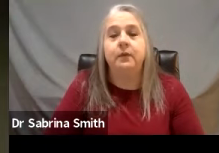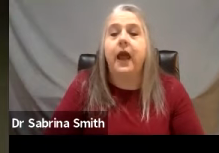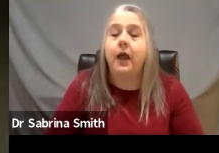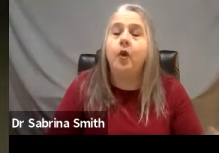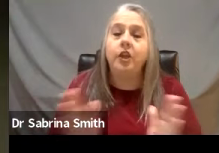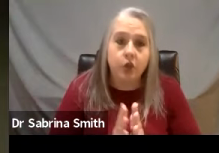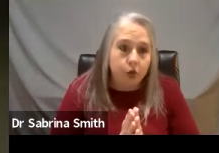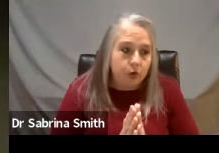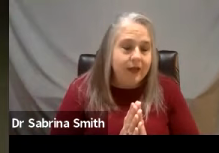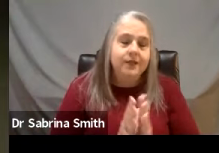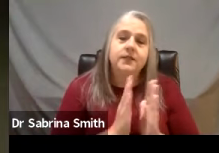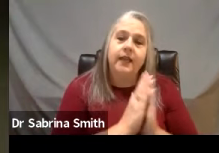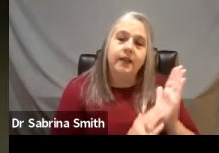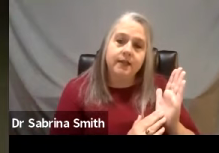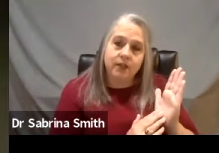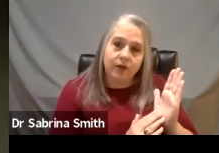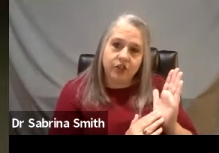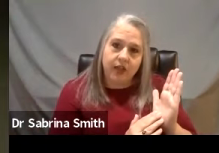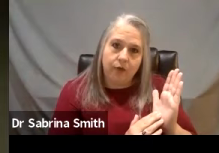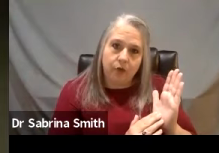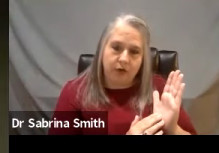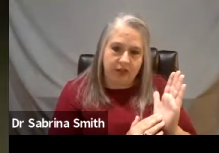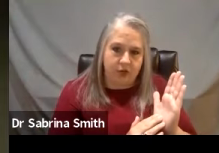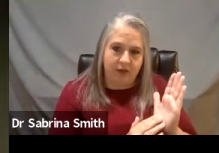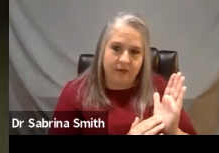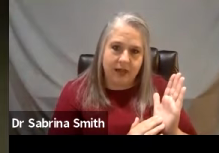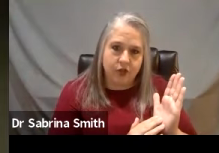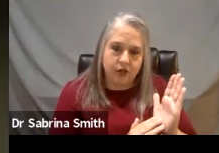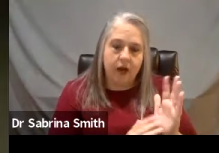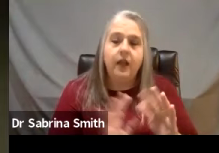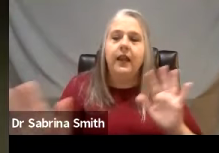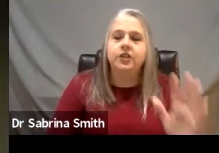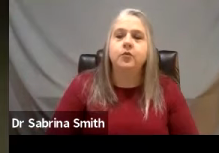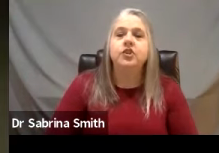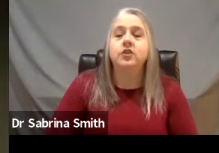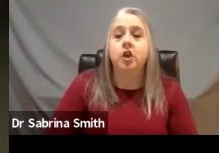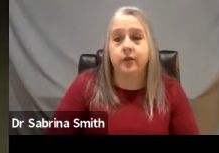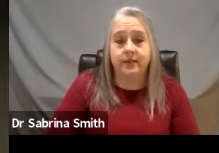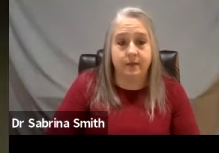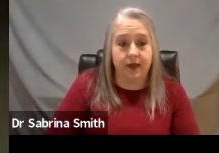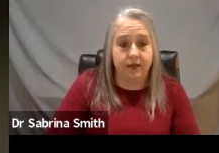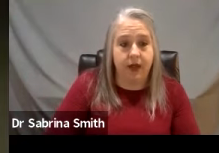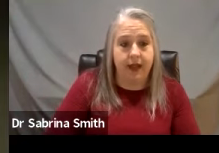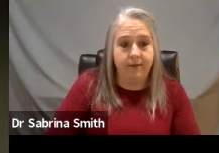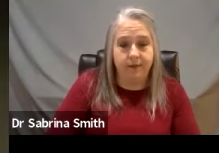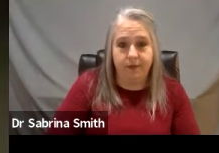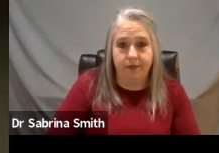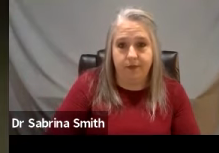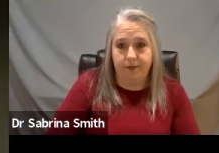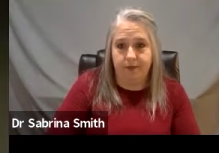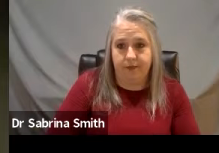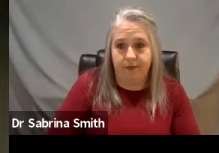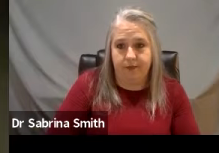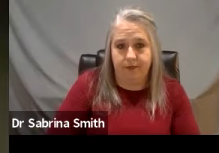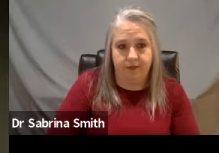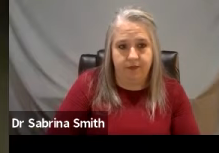obviously, but I want you to take into consideration that rubric that you have beside you there, and I just want you to start noticing some things, okay?